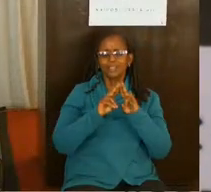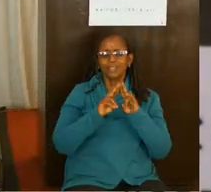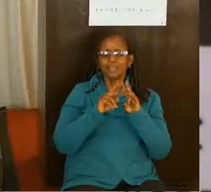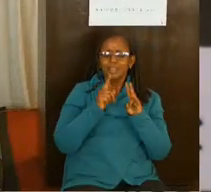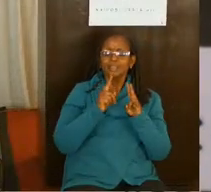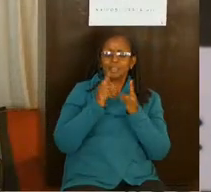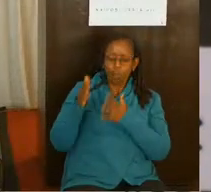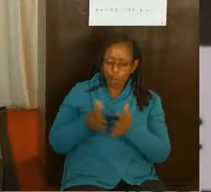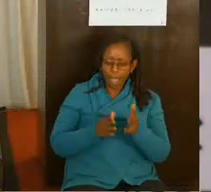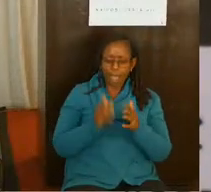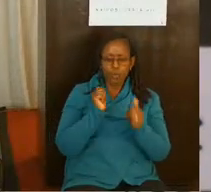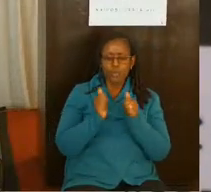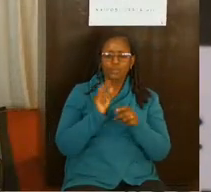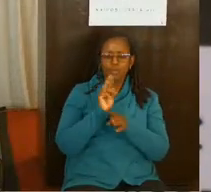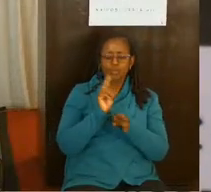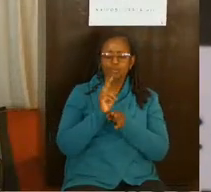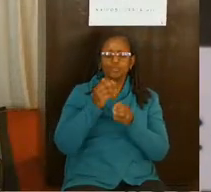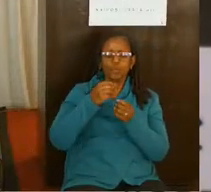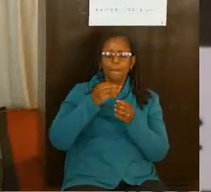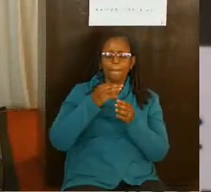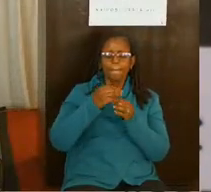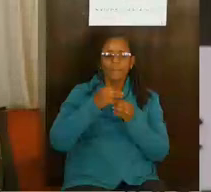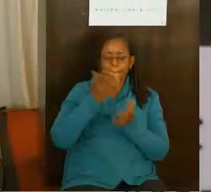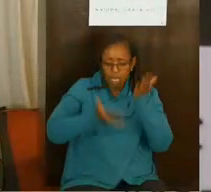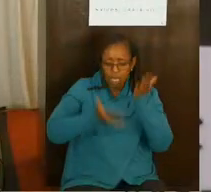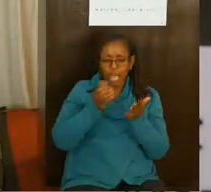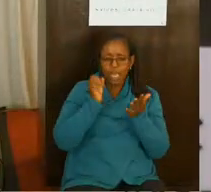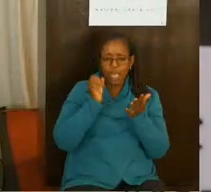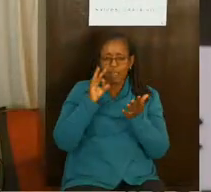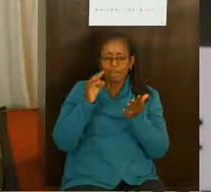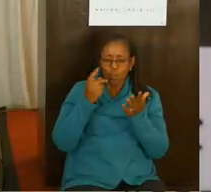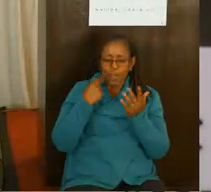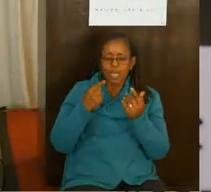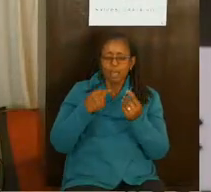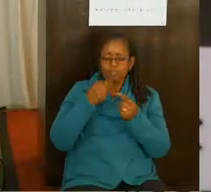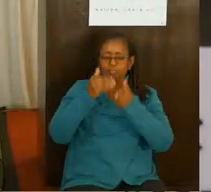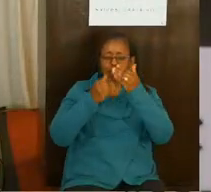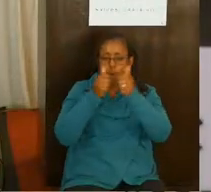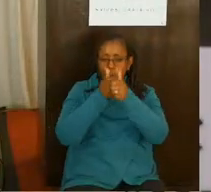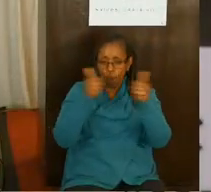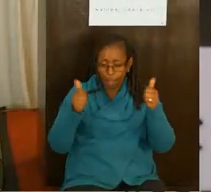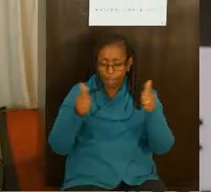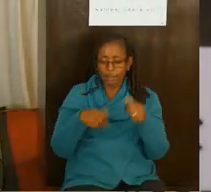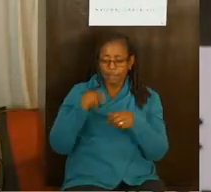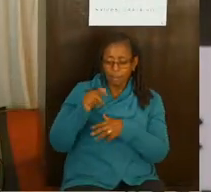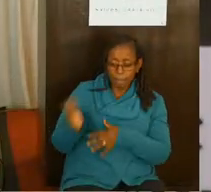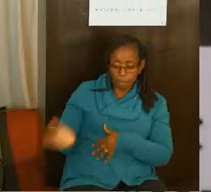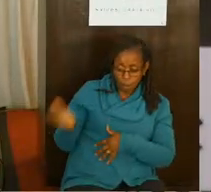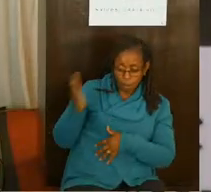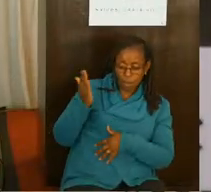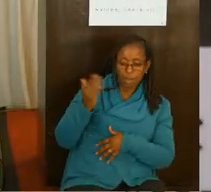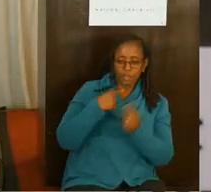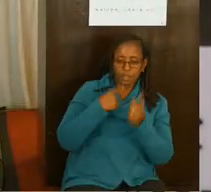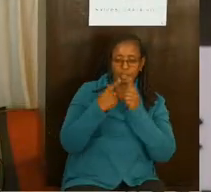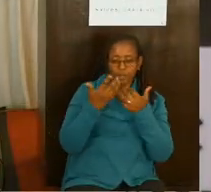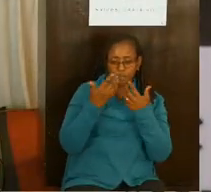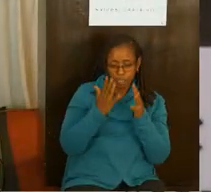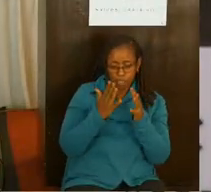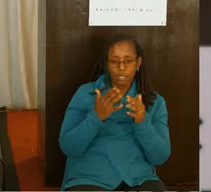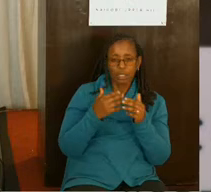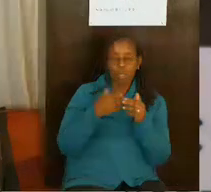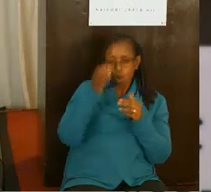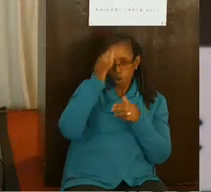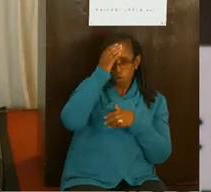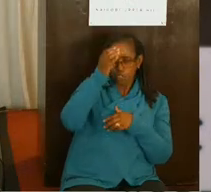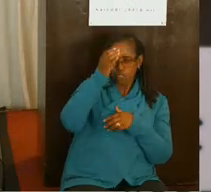we should measure and that does not mean and I think in the morning that was discussed that the concept of